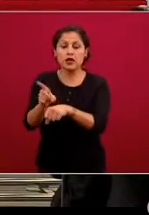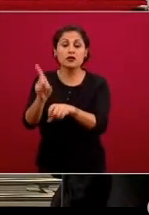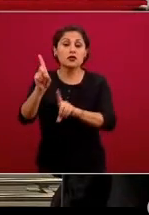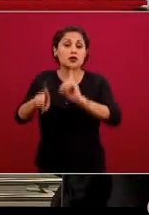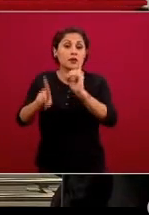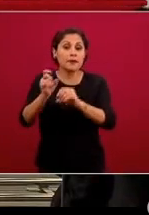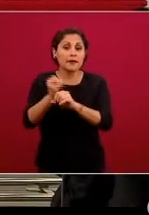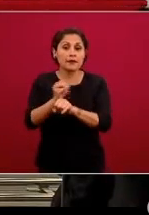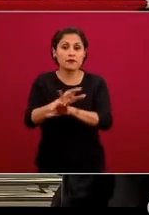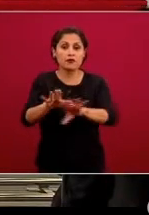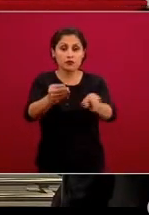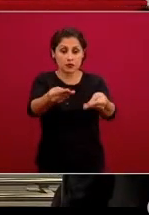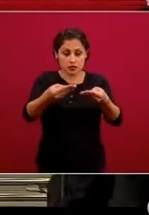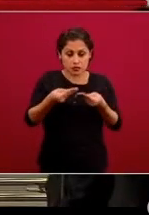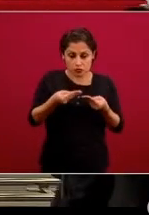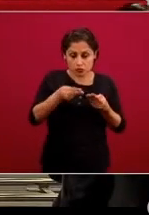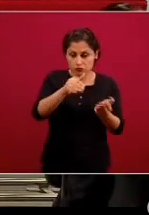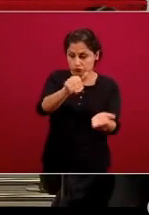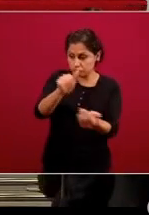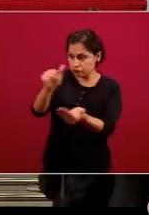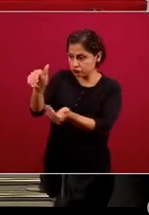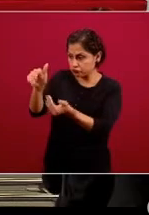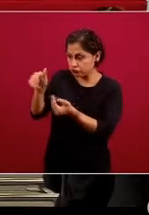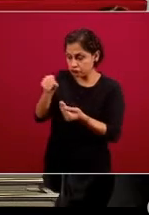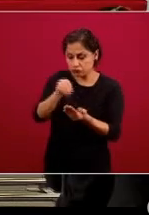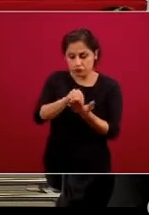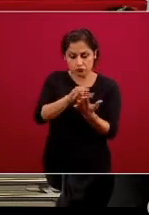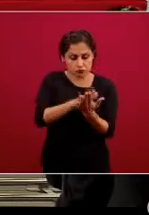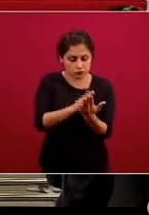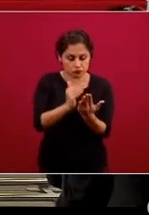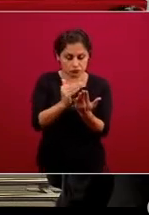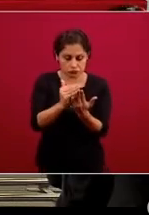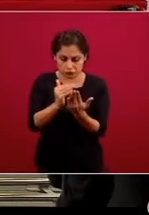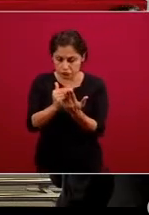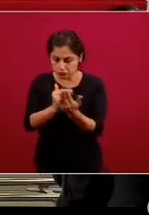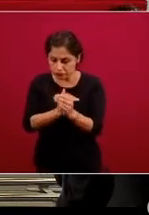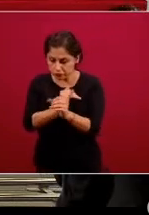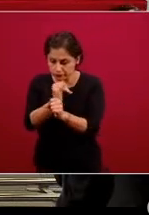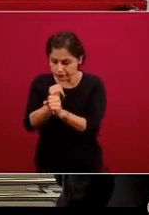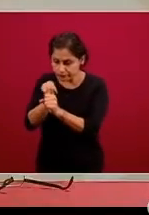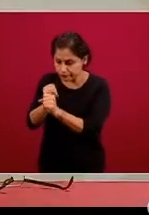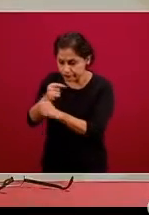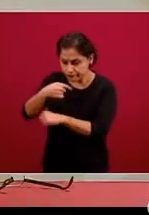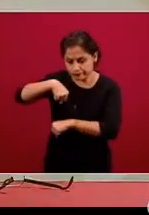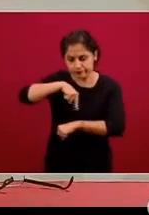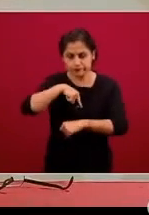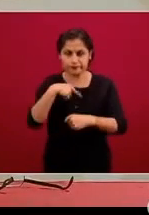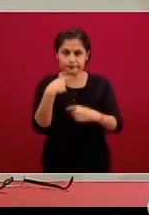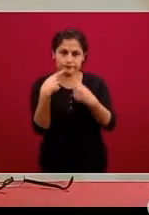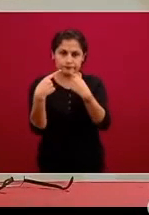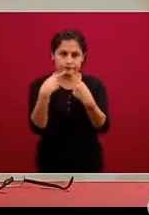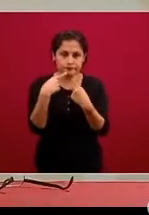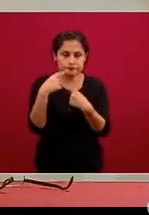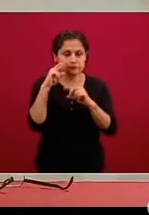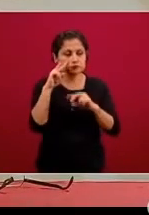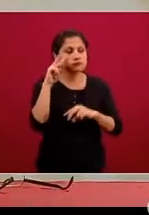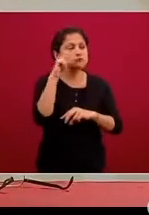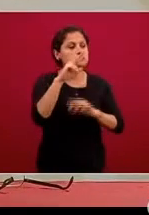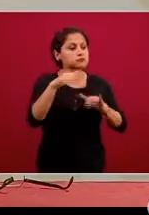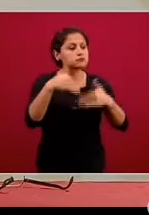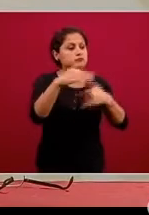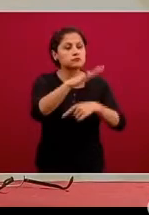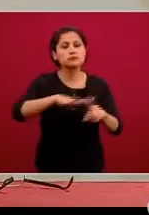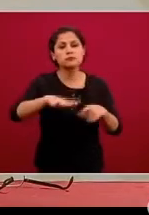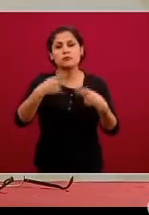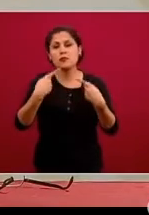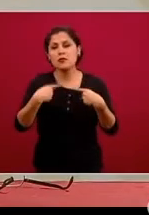analyzed dynamically, meaning day after day after day, depending on the situation of the